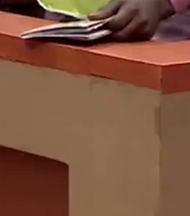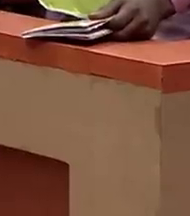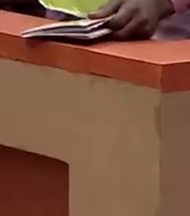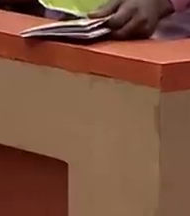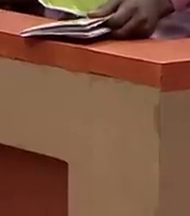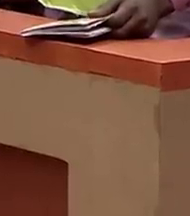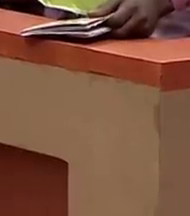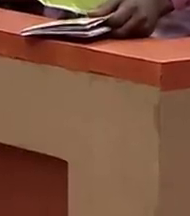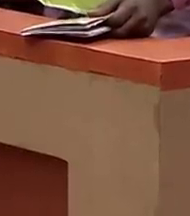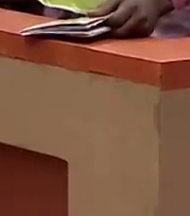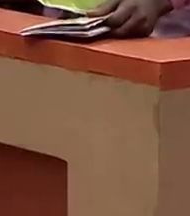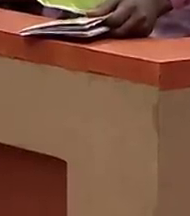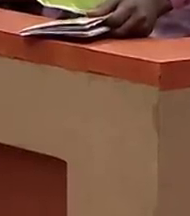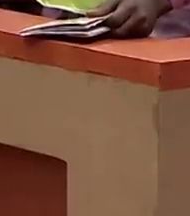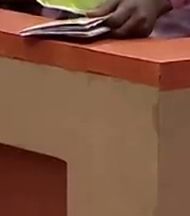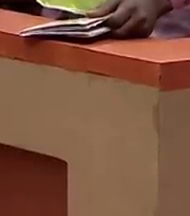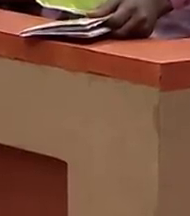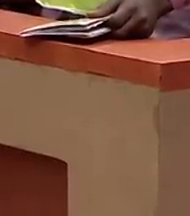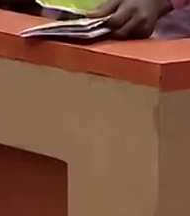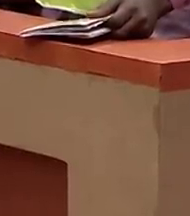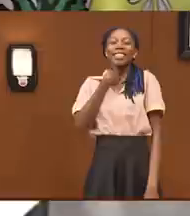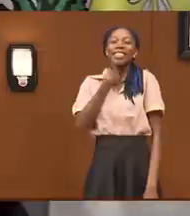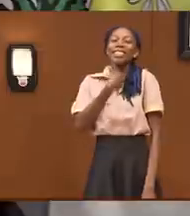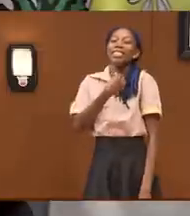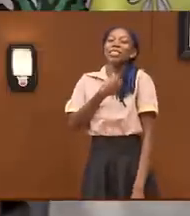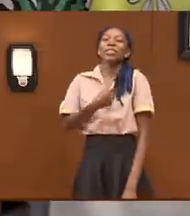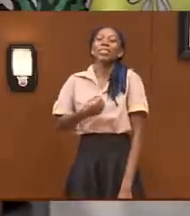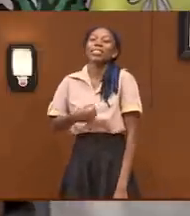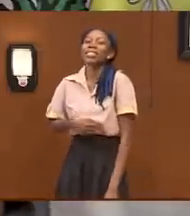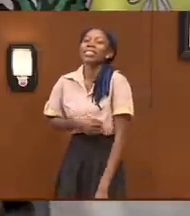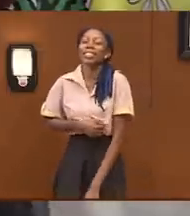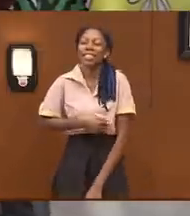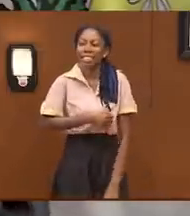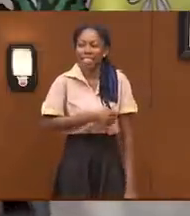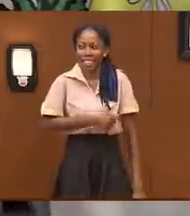Judge Fumi continues to cross-examine both parties.